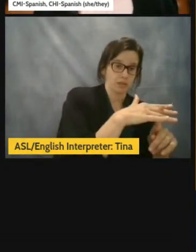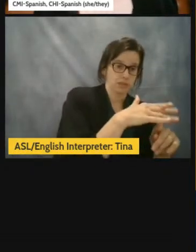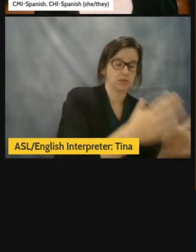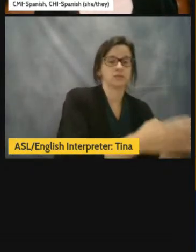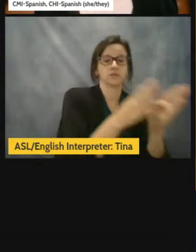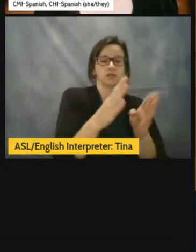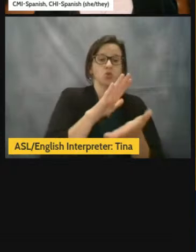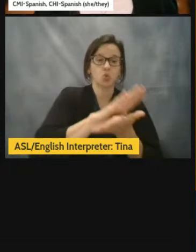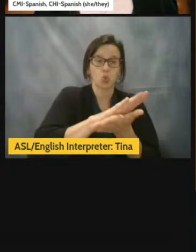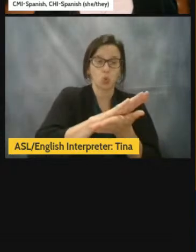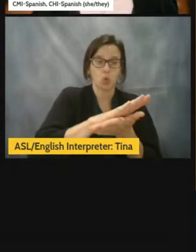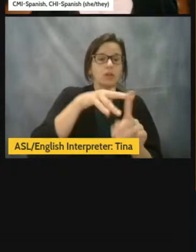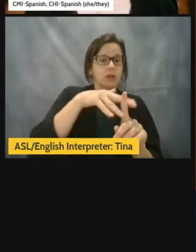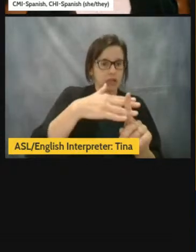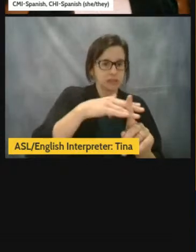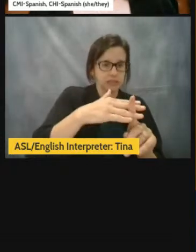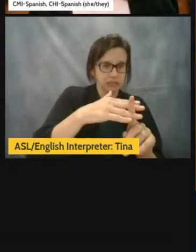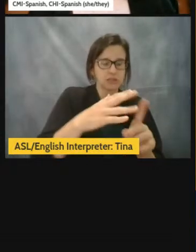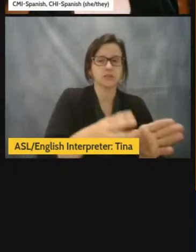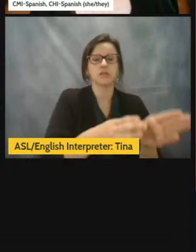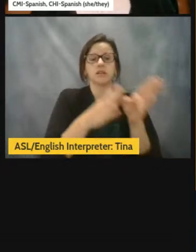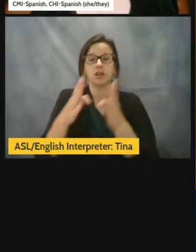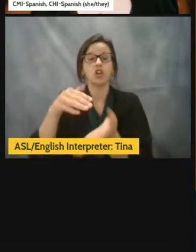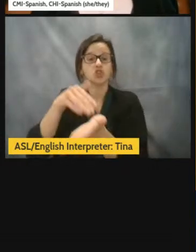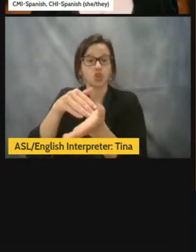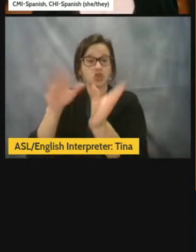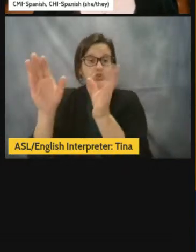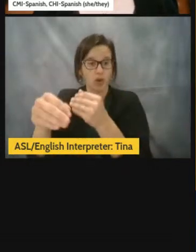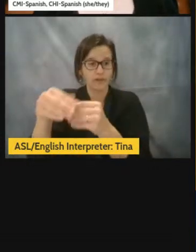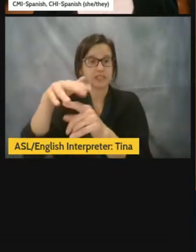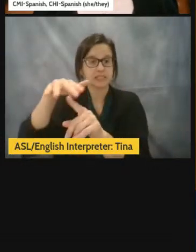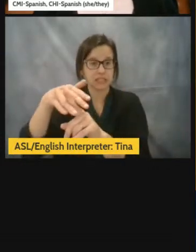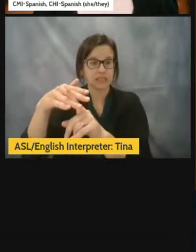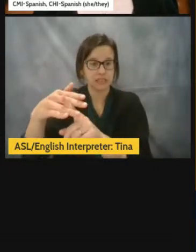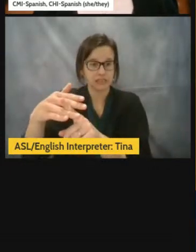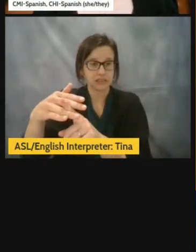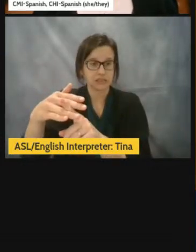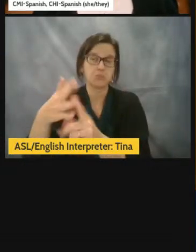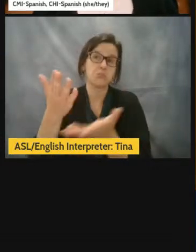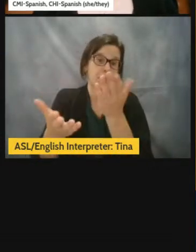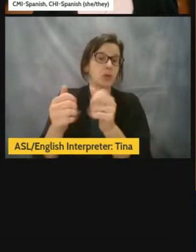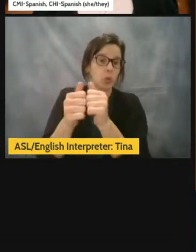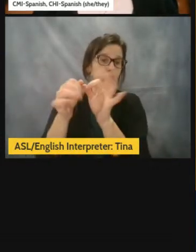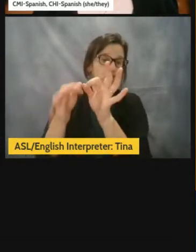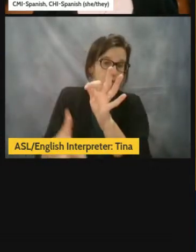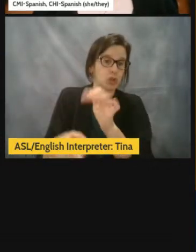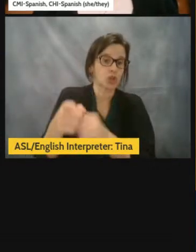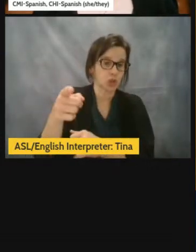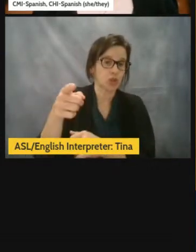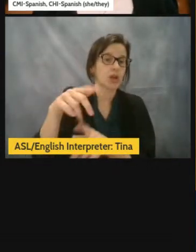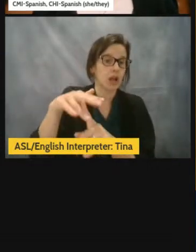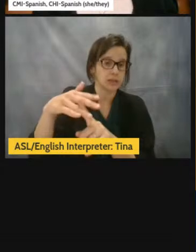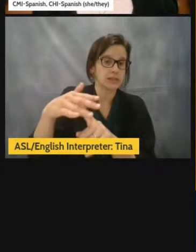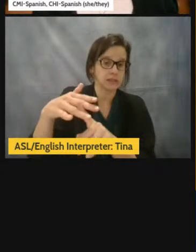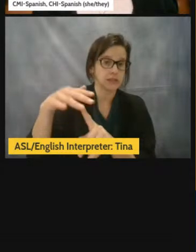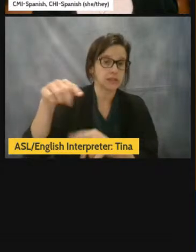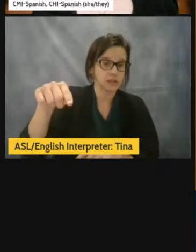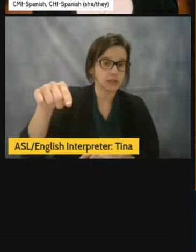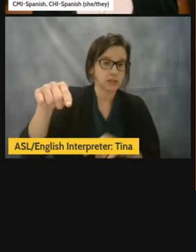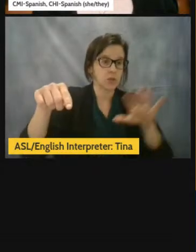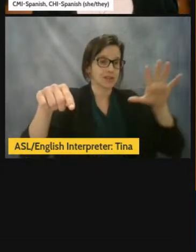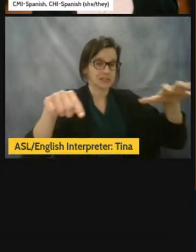one context, the doctor's office, maybe with the interpreter, is another context,